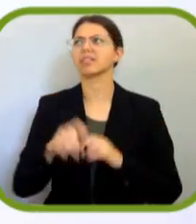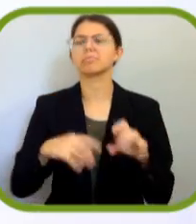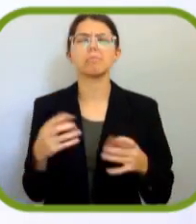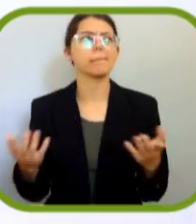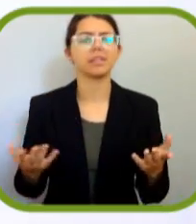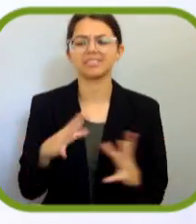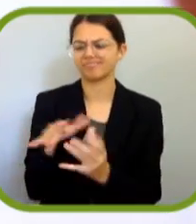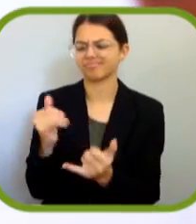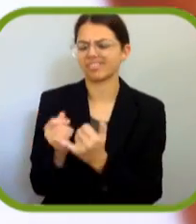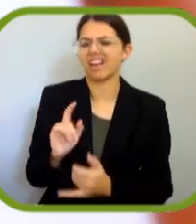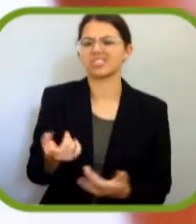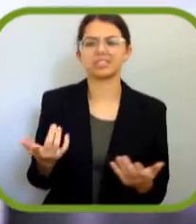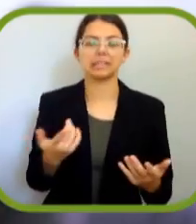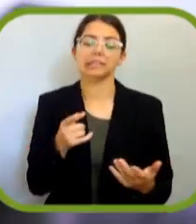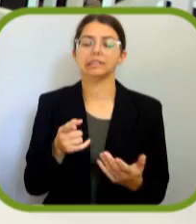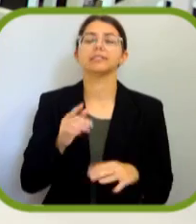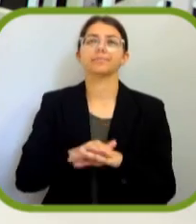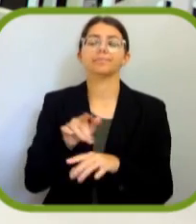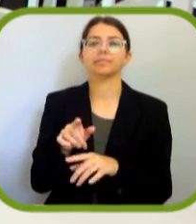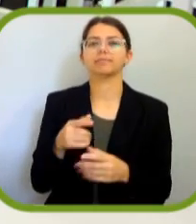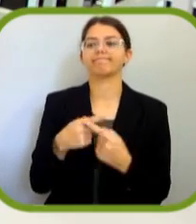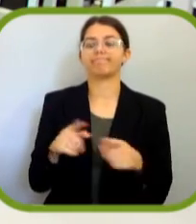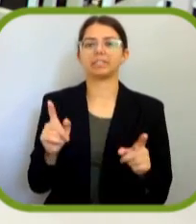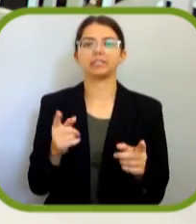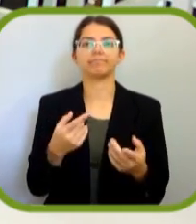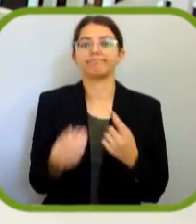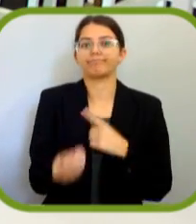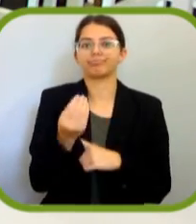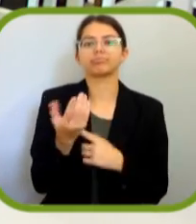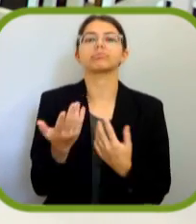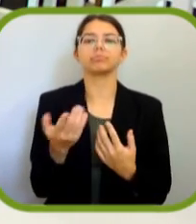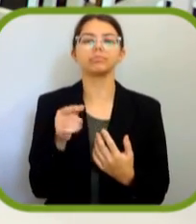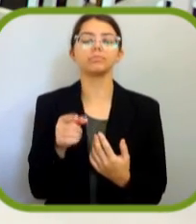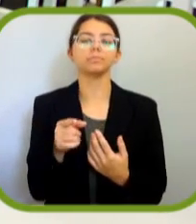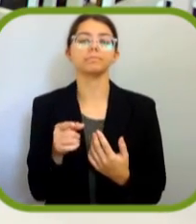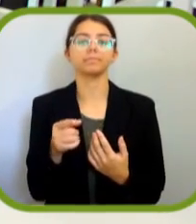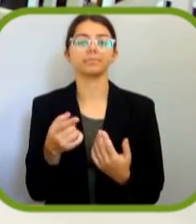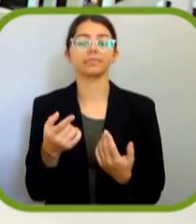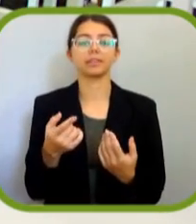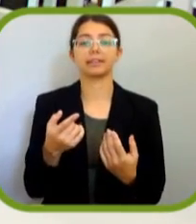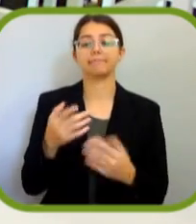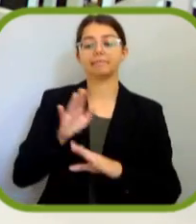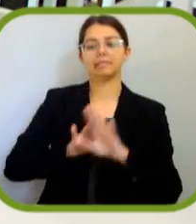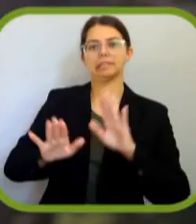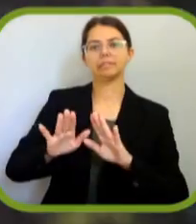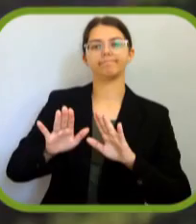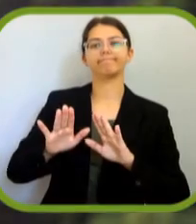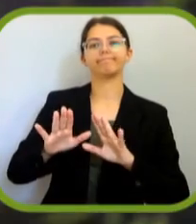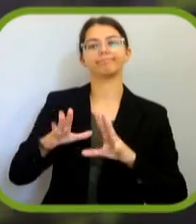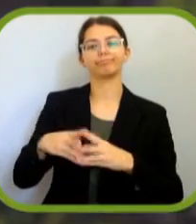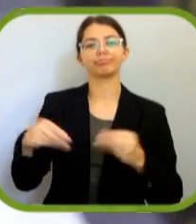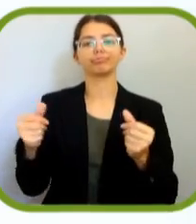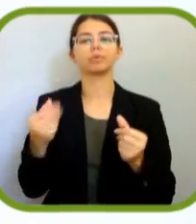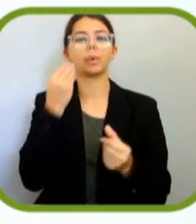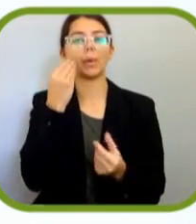right? And I think that is where the skepticism is coming from. To get over the skepticism is very simple. You'll have to work with the